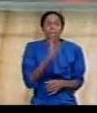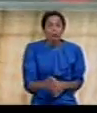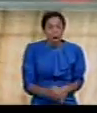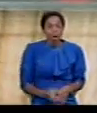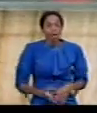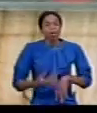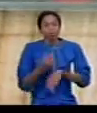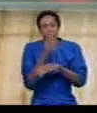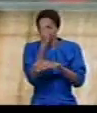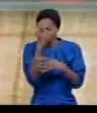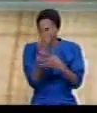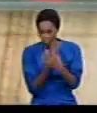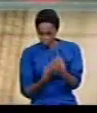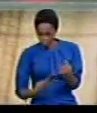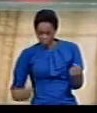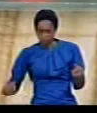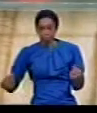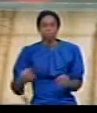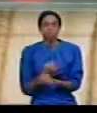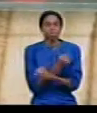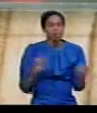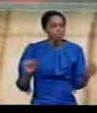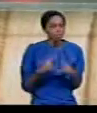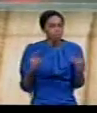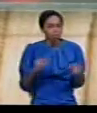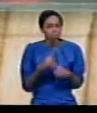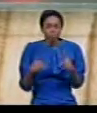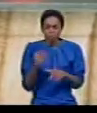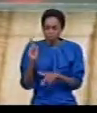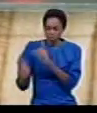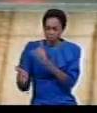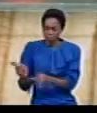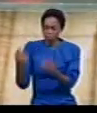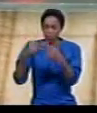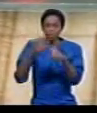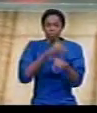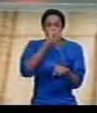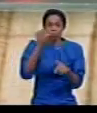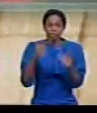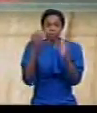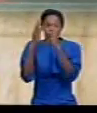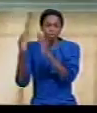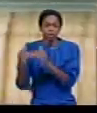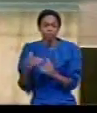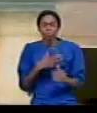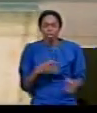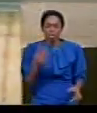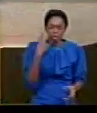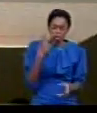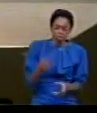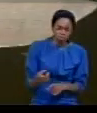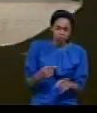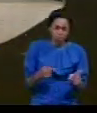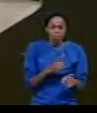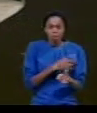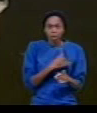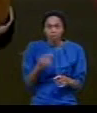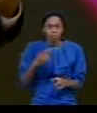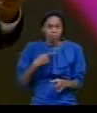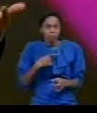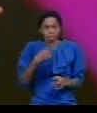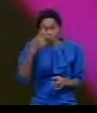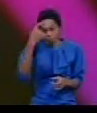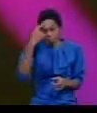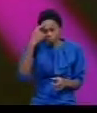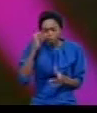But then when those Jews came from Jerusalem and he saw them, he thought they might question me why